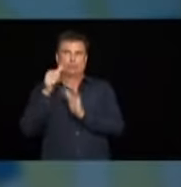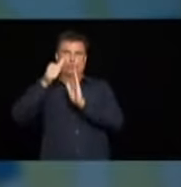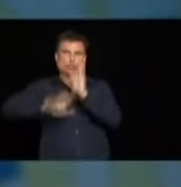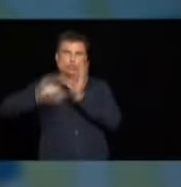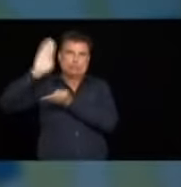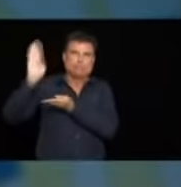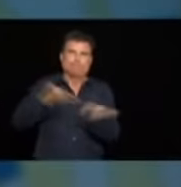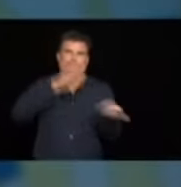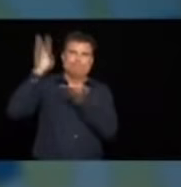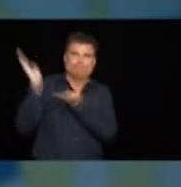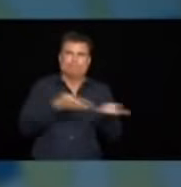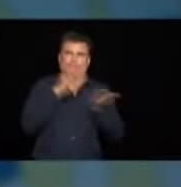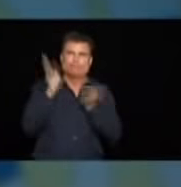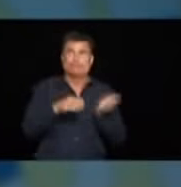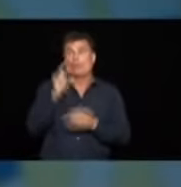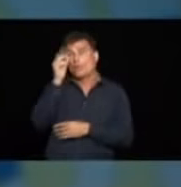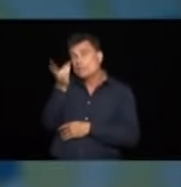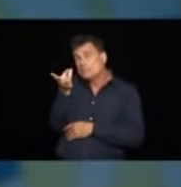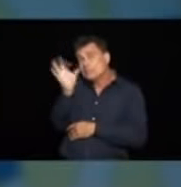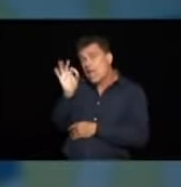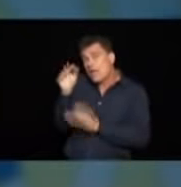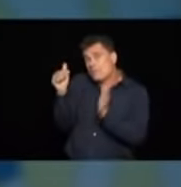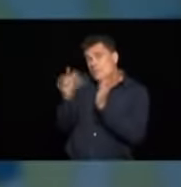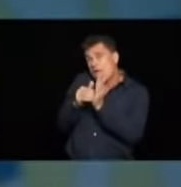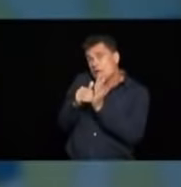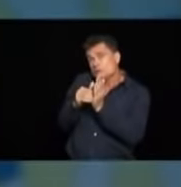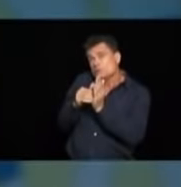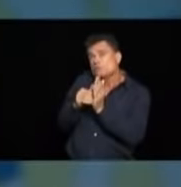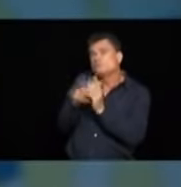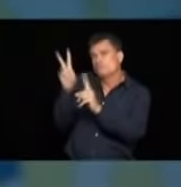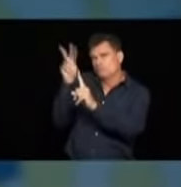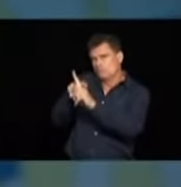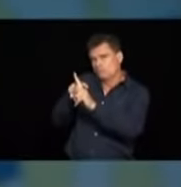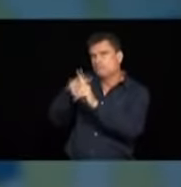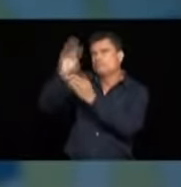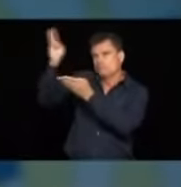surgeries. Of those, 17,095 were in interior health,